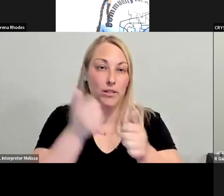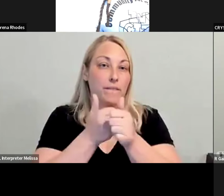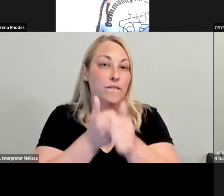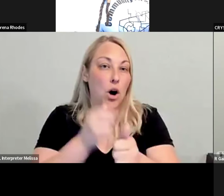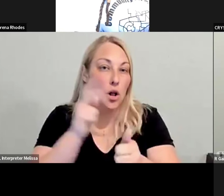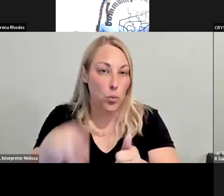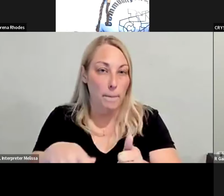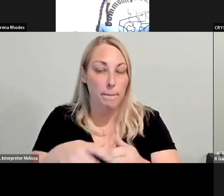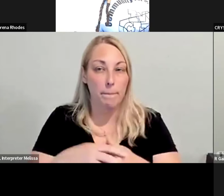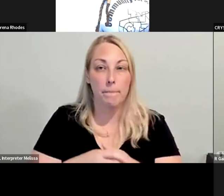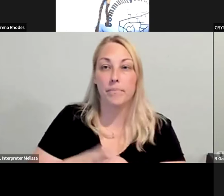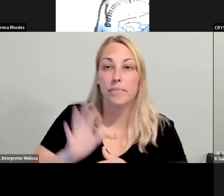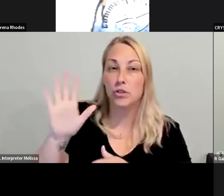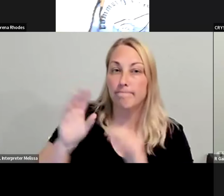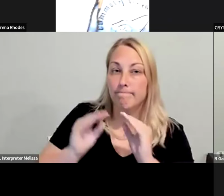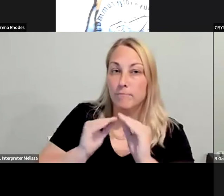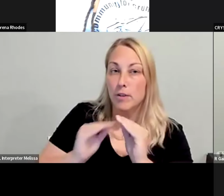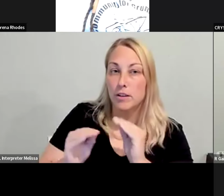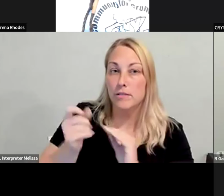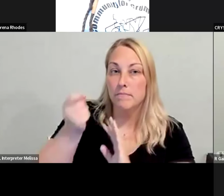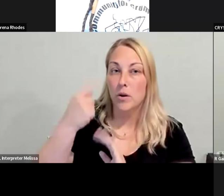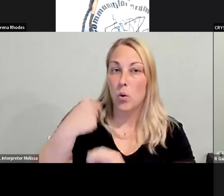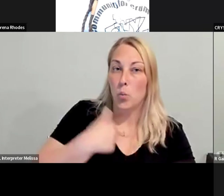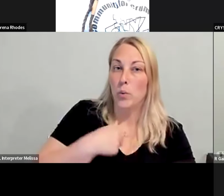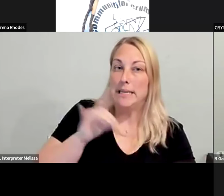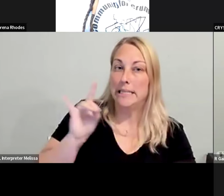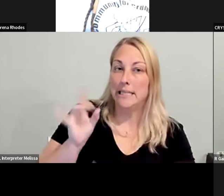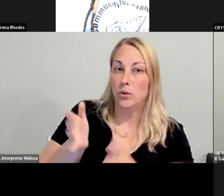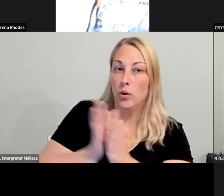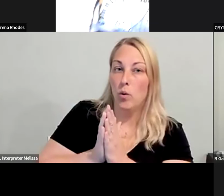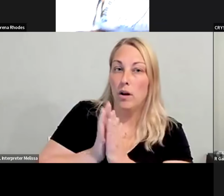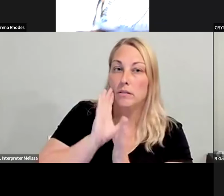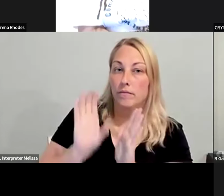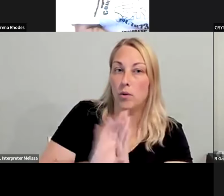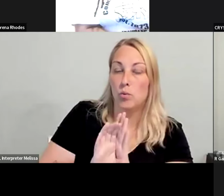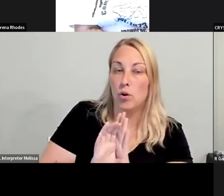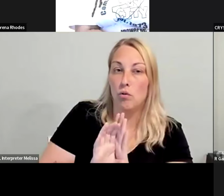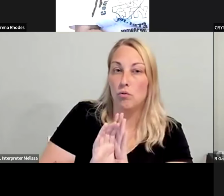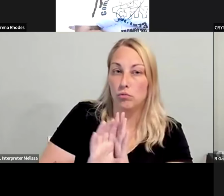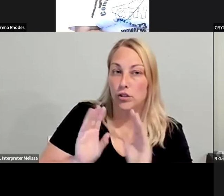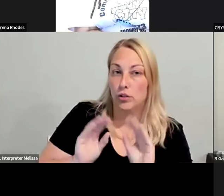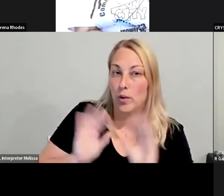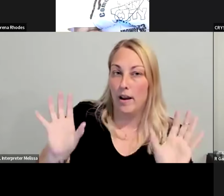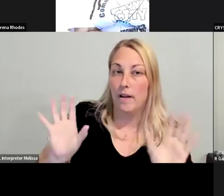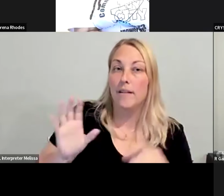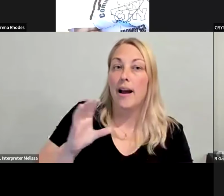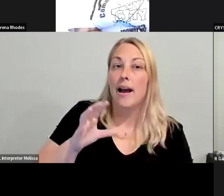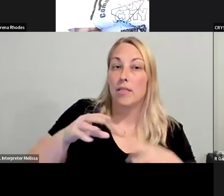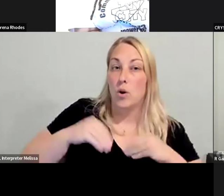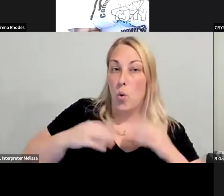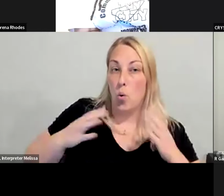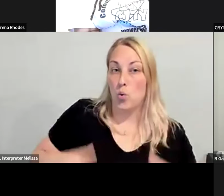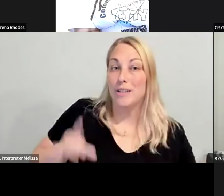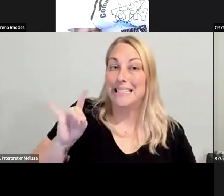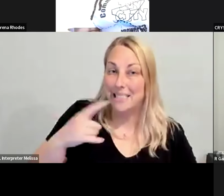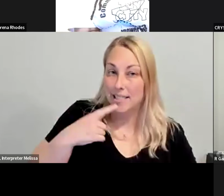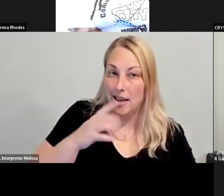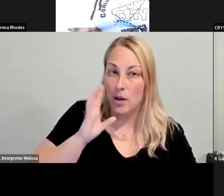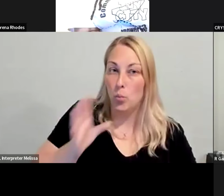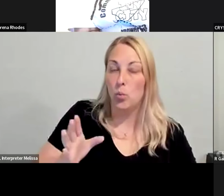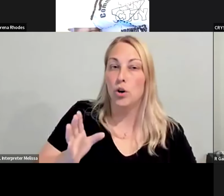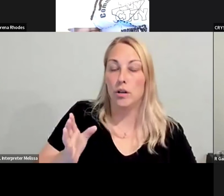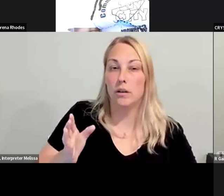And just to make a correction, Ms. Moldenhauer, we did request photos. We did request those photos, and the owner did say he would get them to us, so I was surprised that you